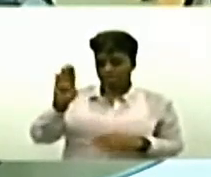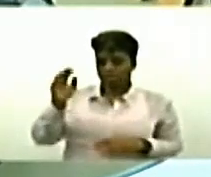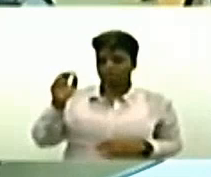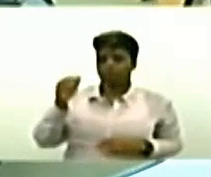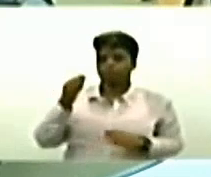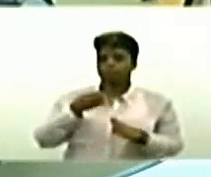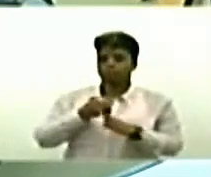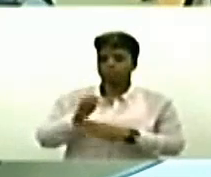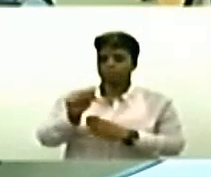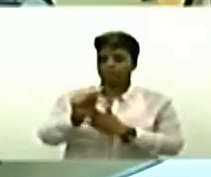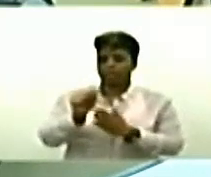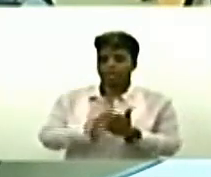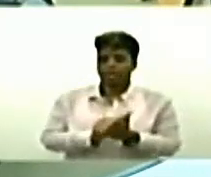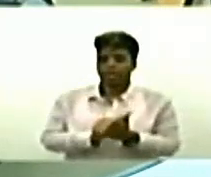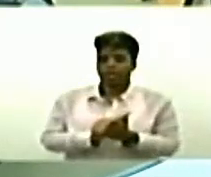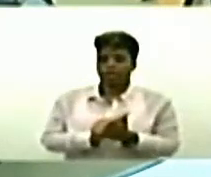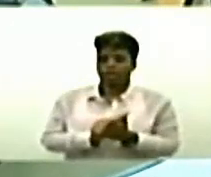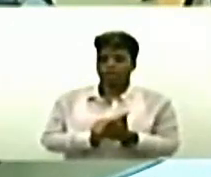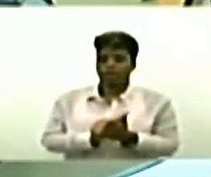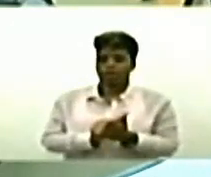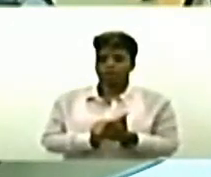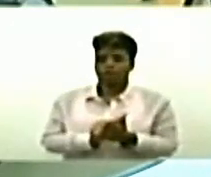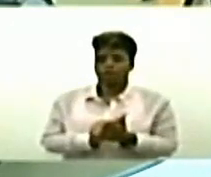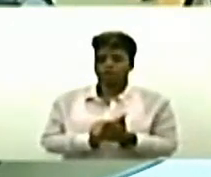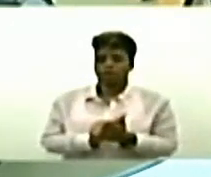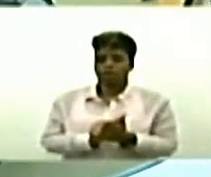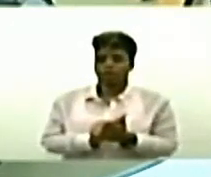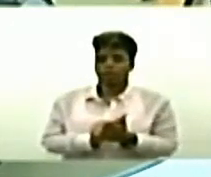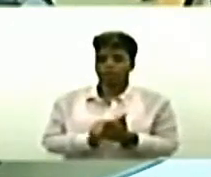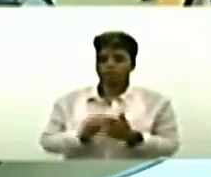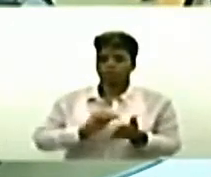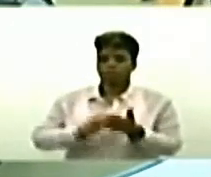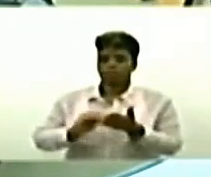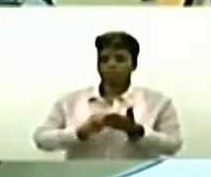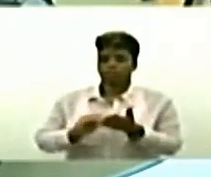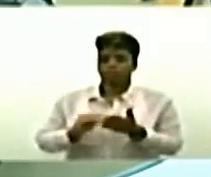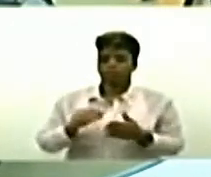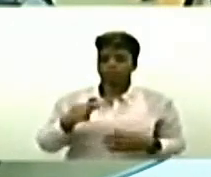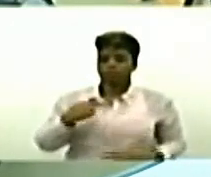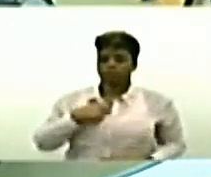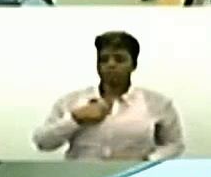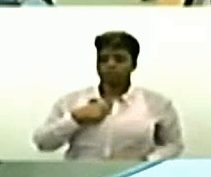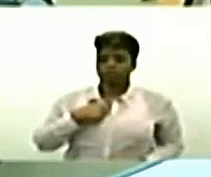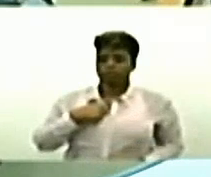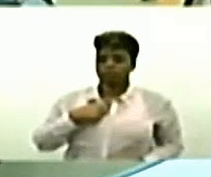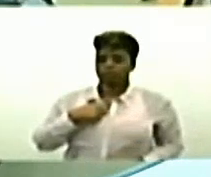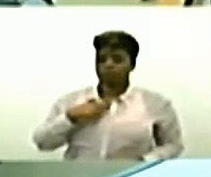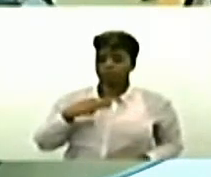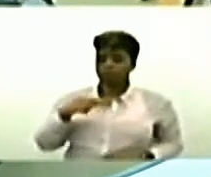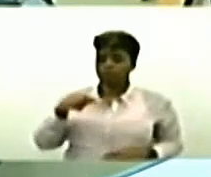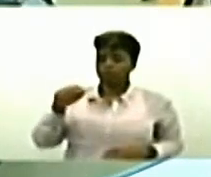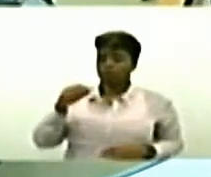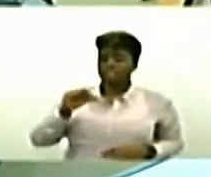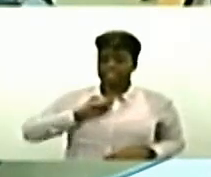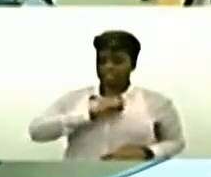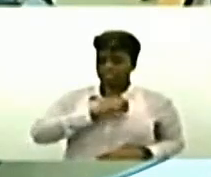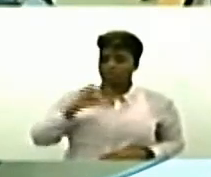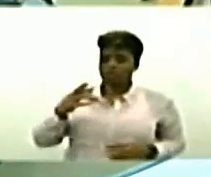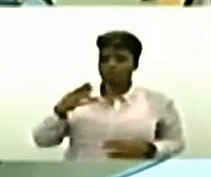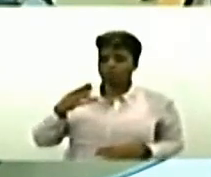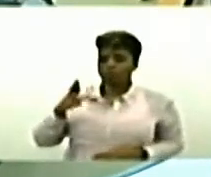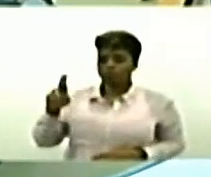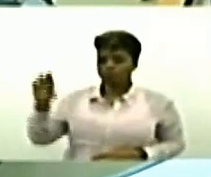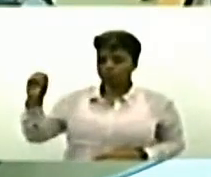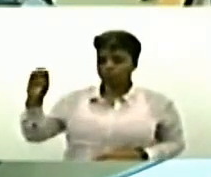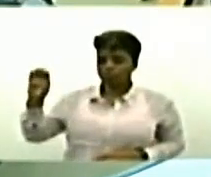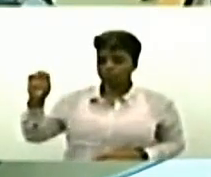Honourable members, excuse me, yes. Senator Roberts, yes. Okay, Mr. Chairman, I